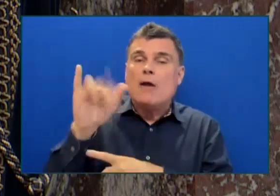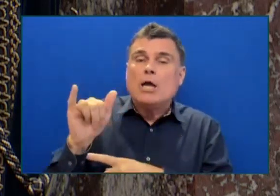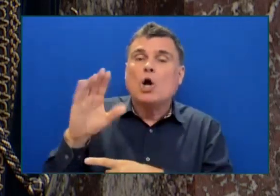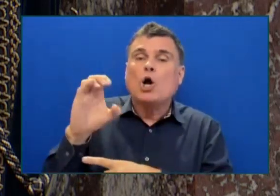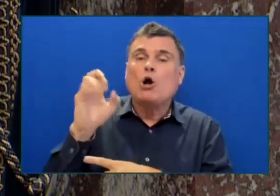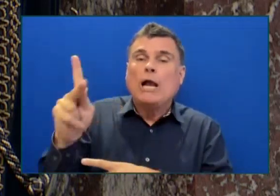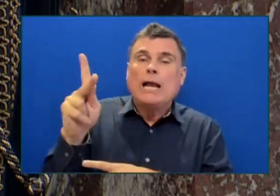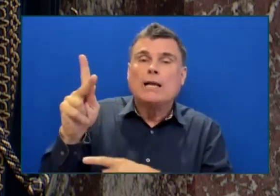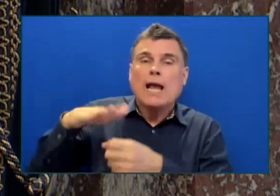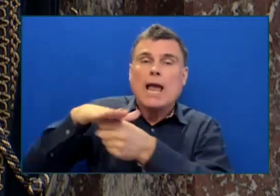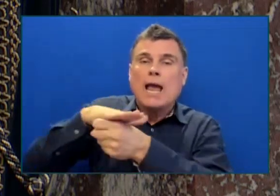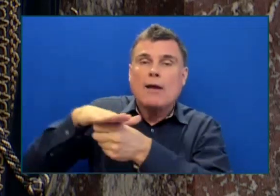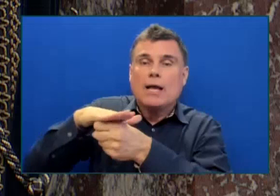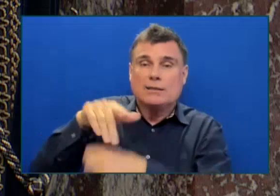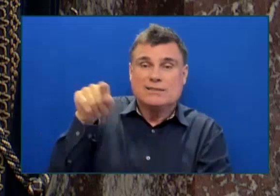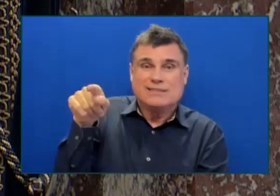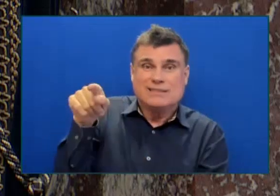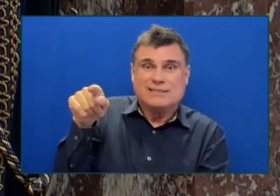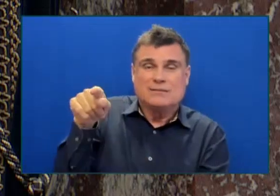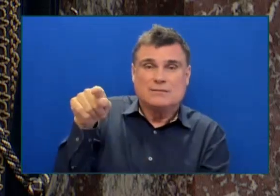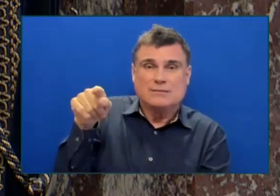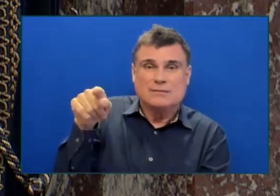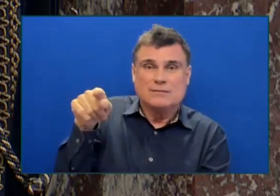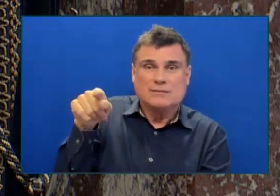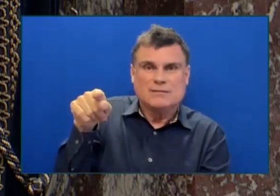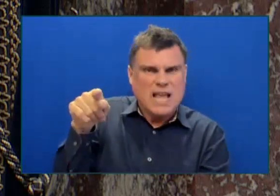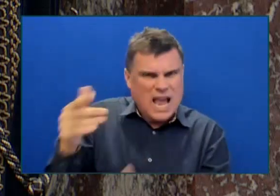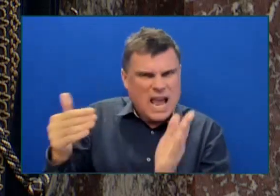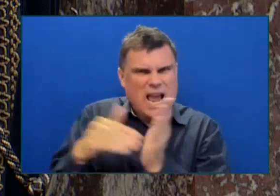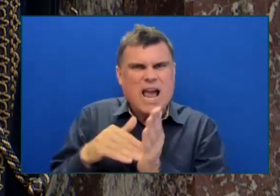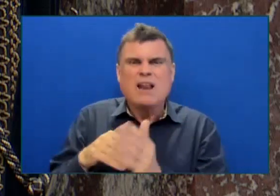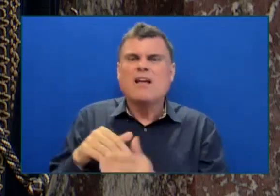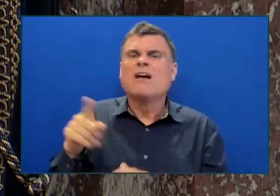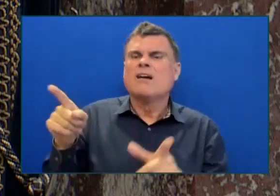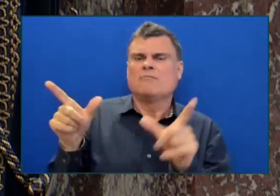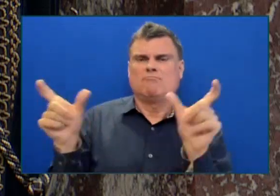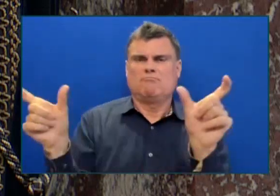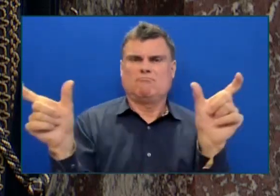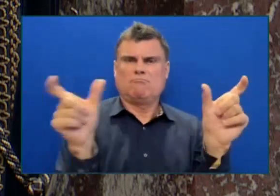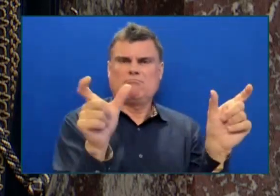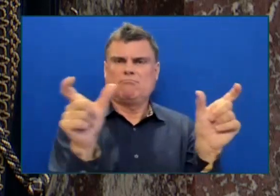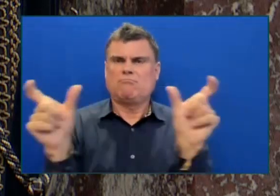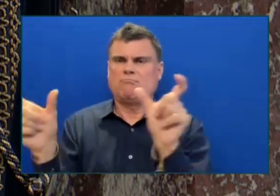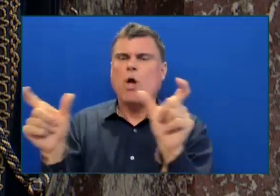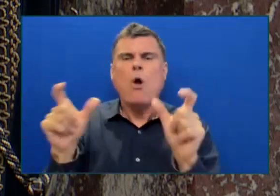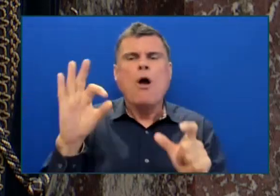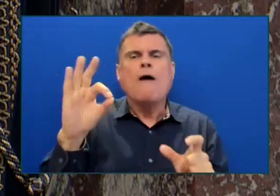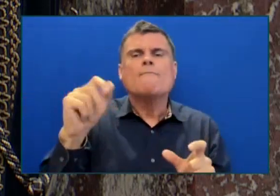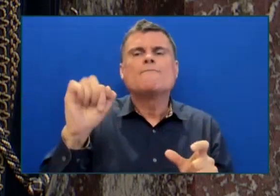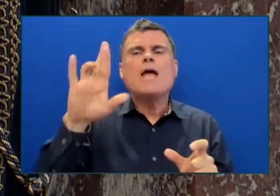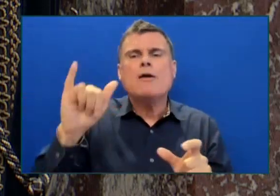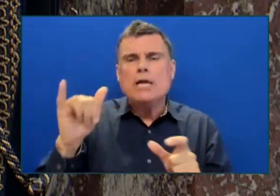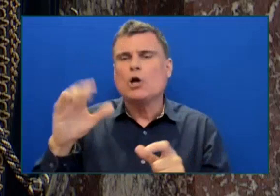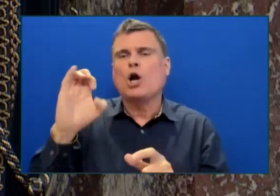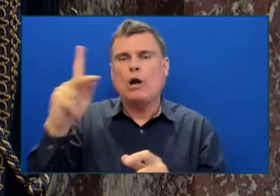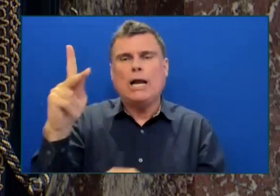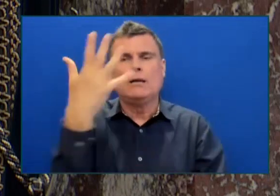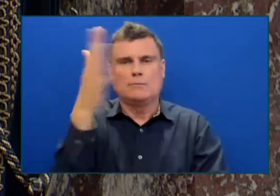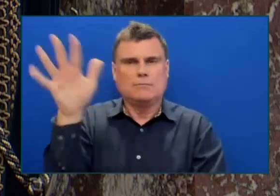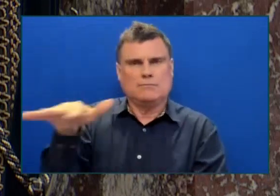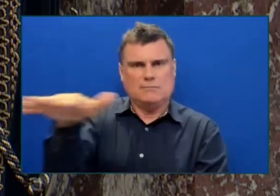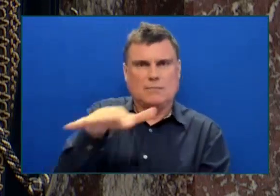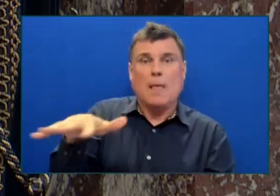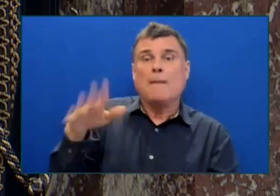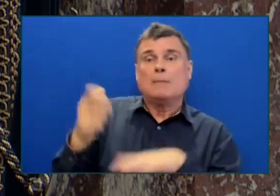of members of the media, end quote, by Justice Thompson of the BC Supreme Court. A free press is necessary